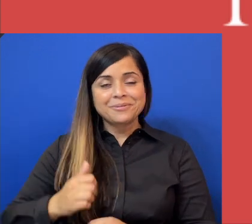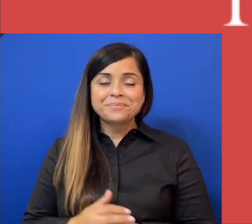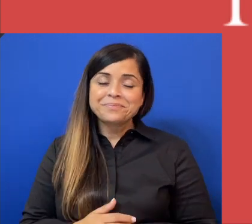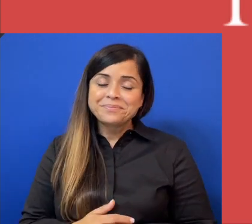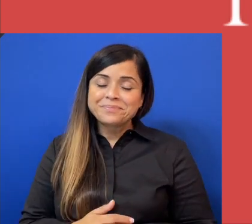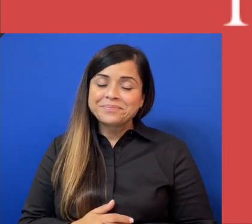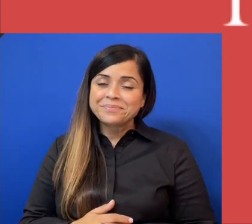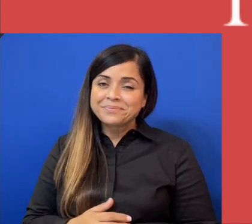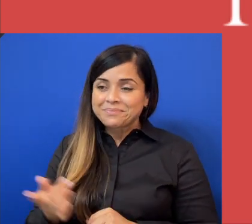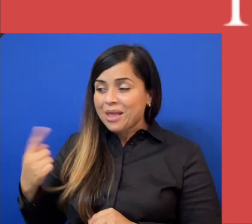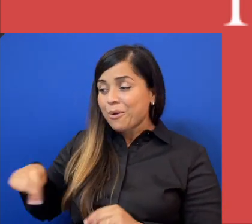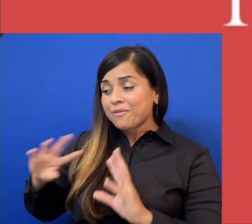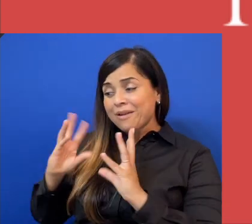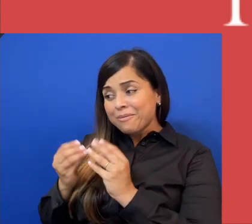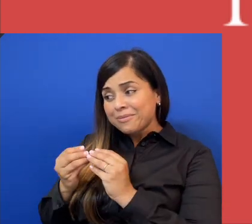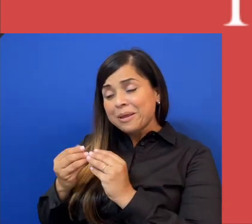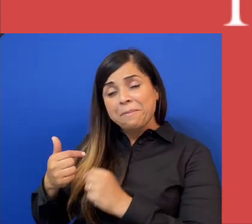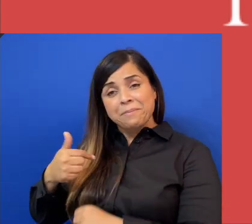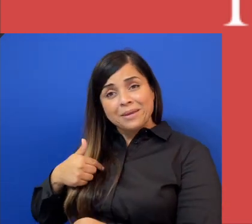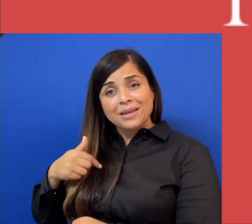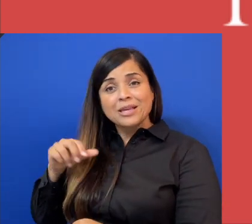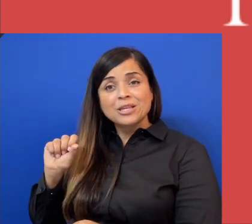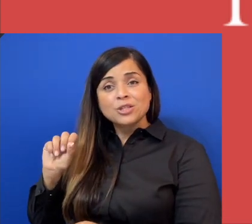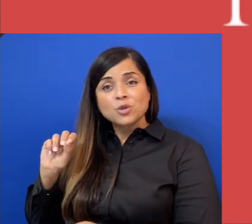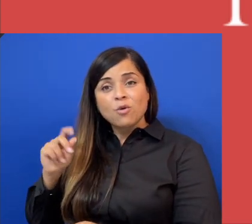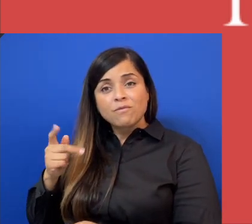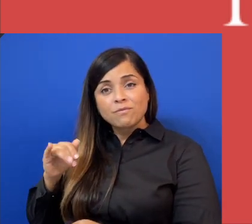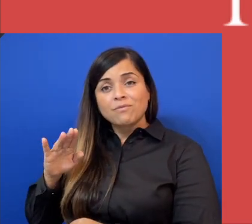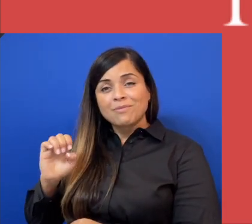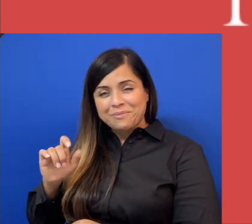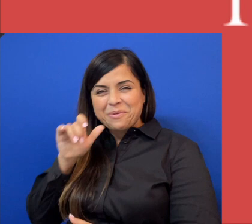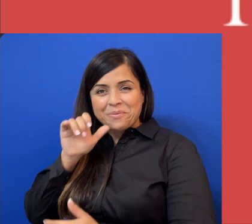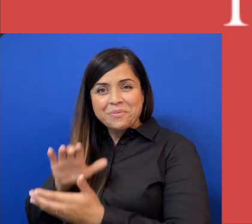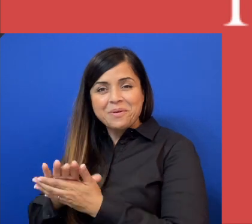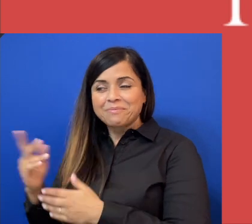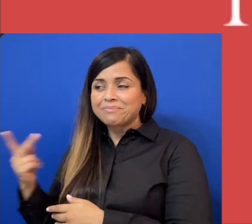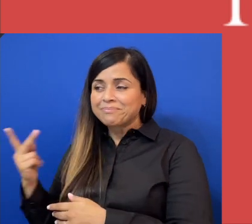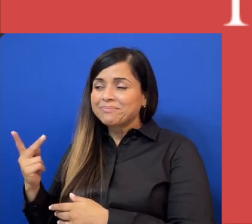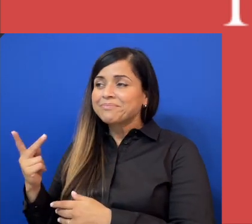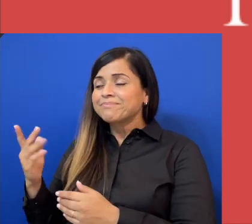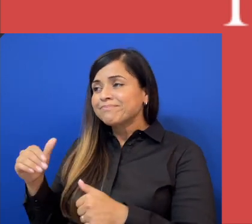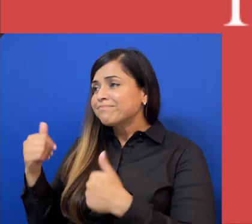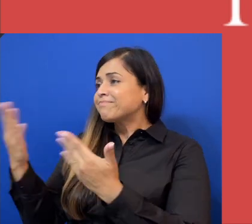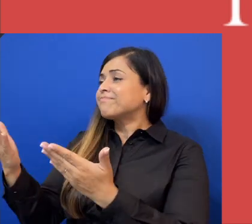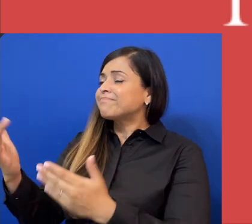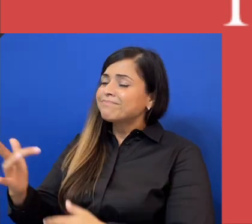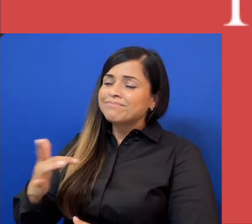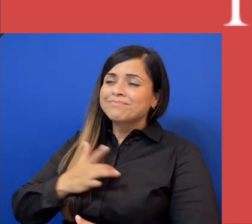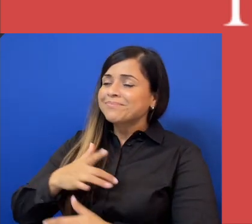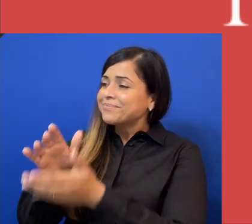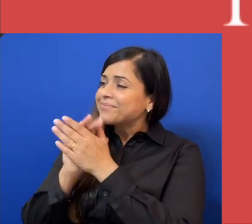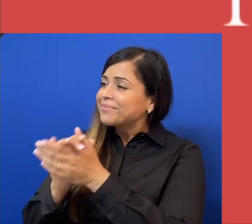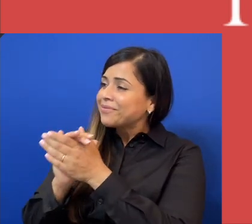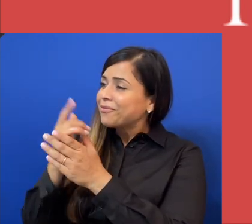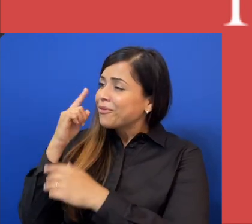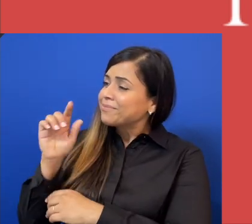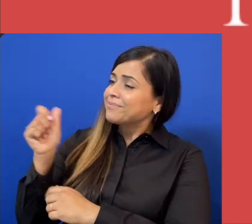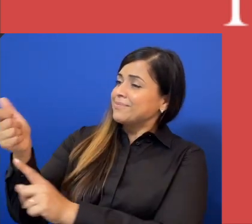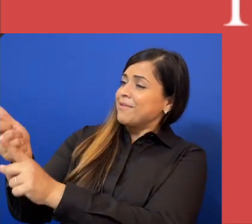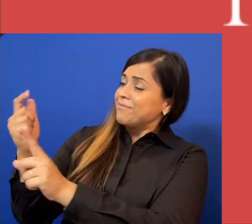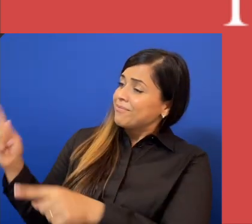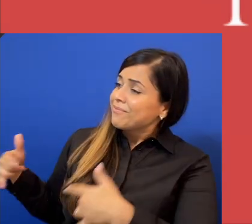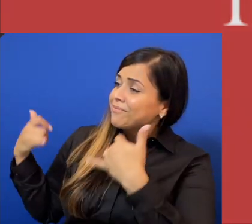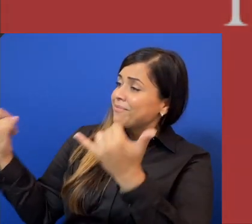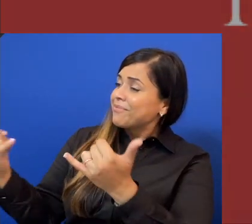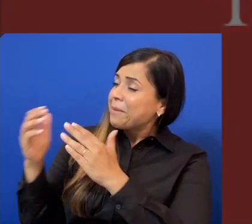congratulations to His Highness on the anniversary of his accession as Imam and thank him for his noble and important work.